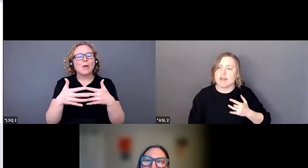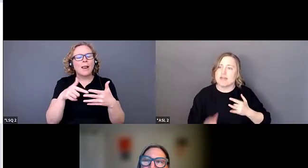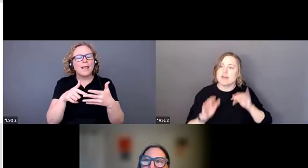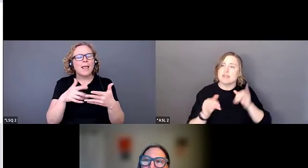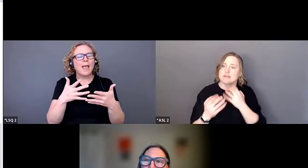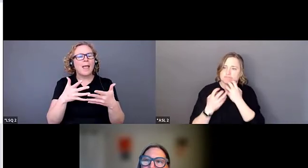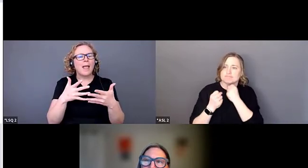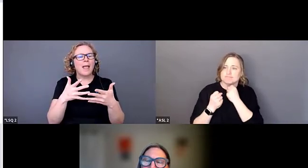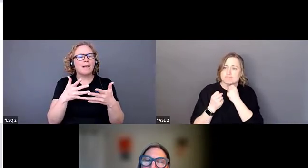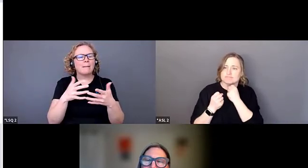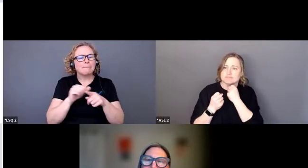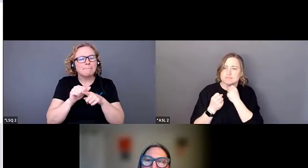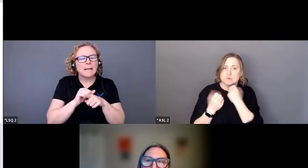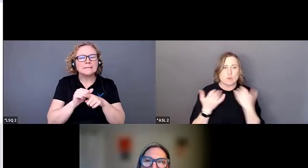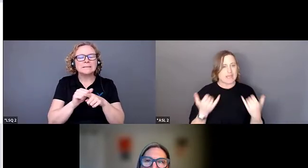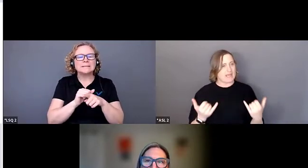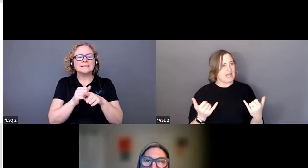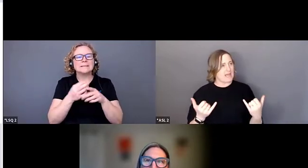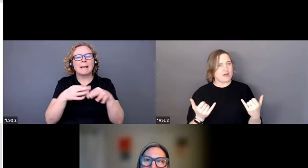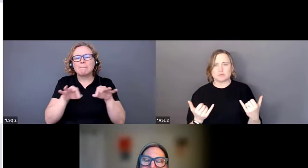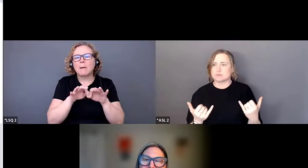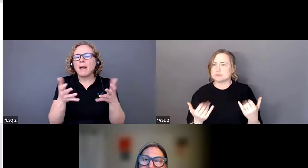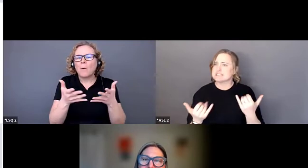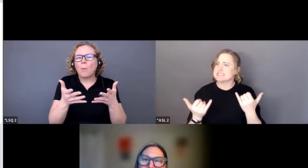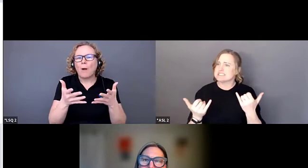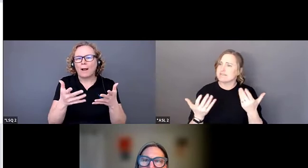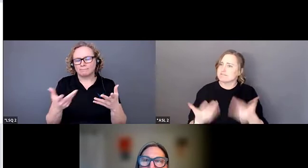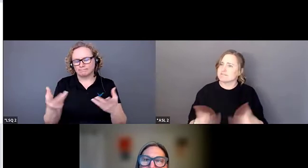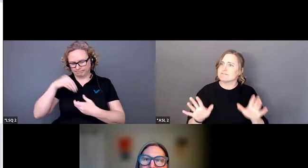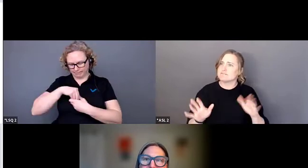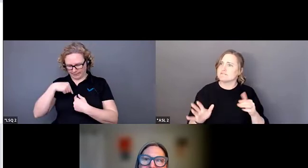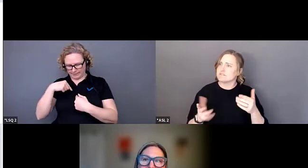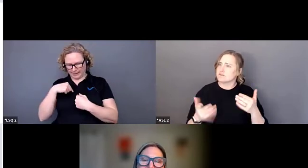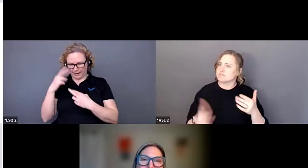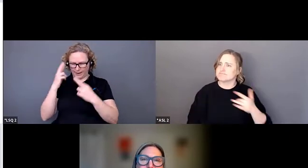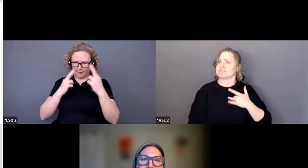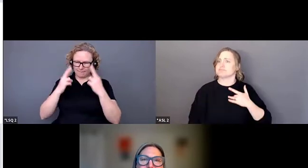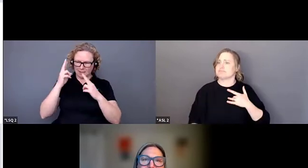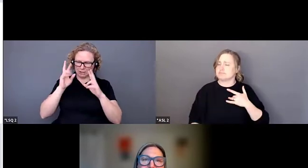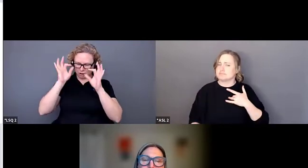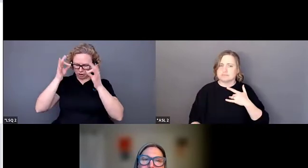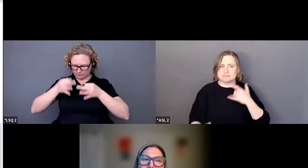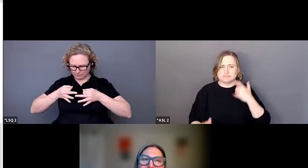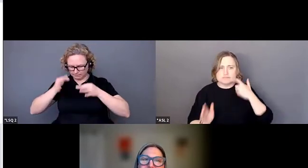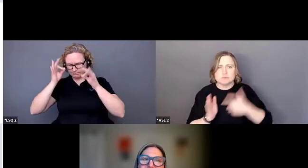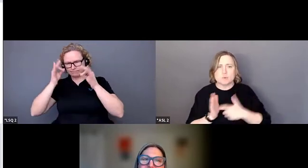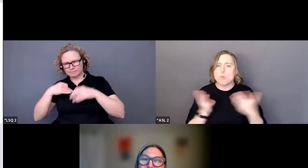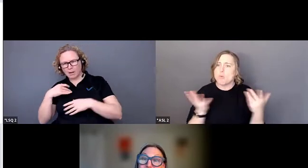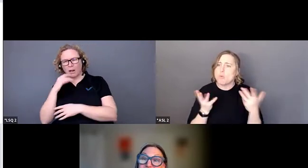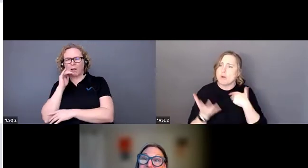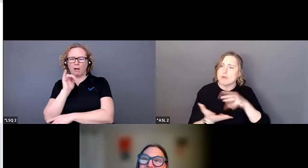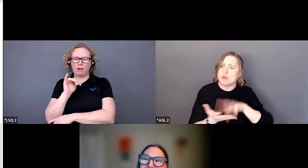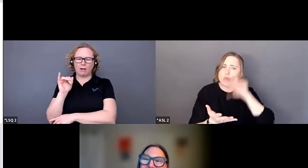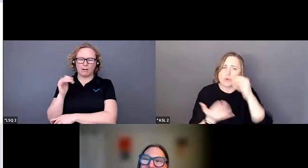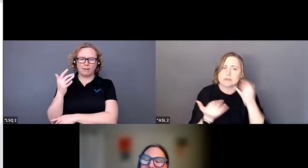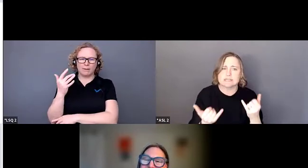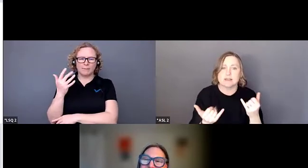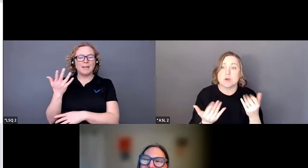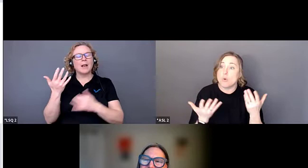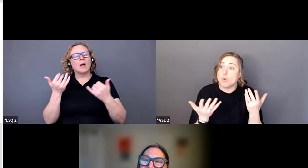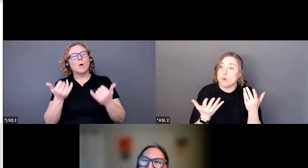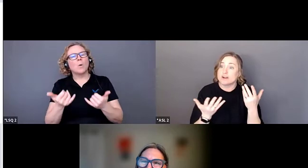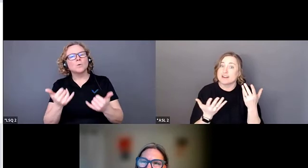ask yourself, what am I picking up today? What did it turn out I needed to learn about today or